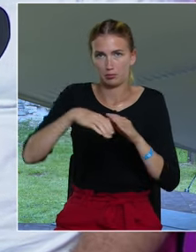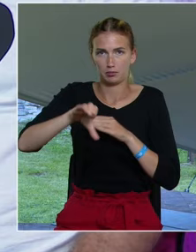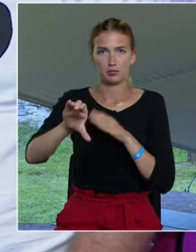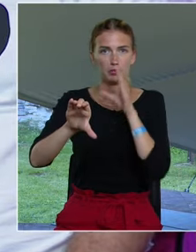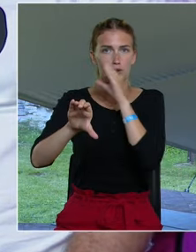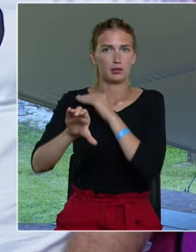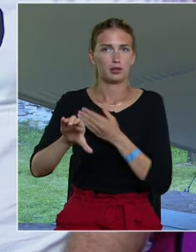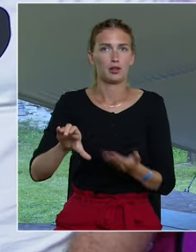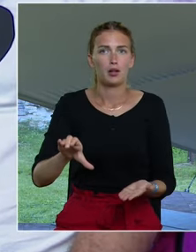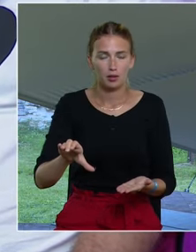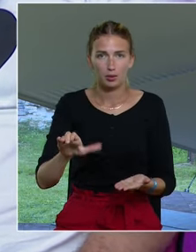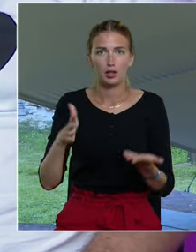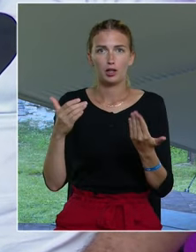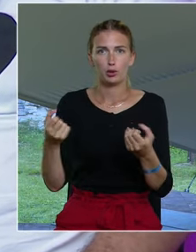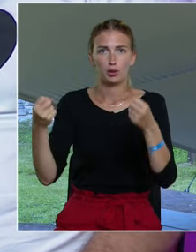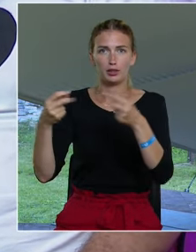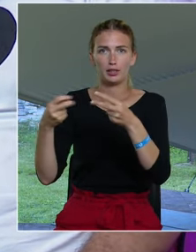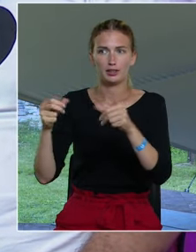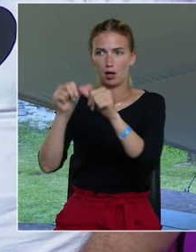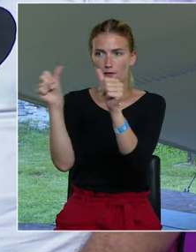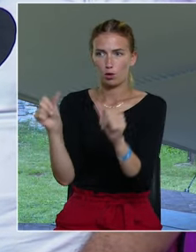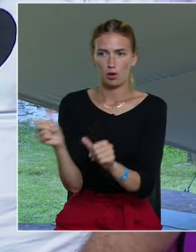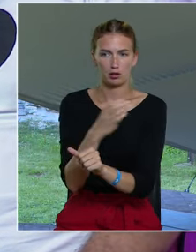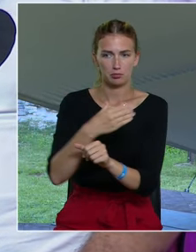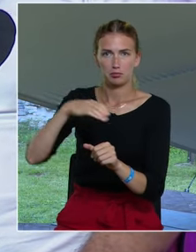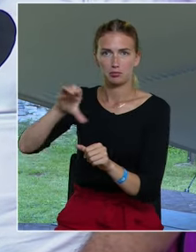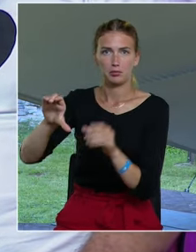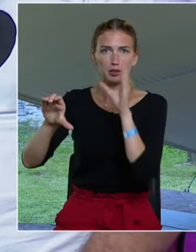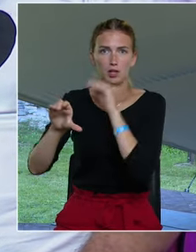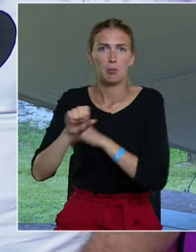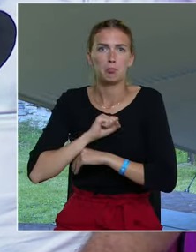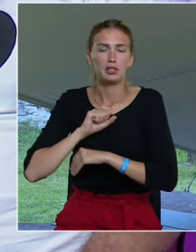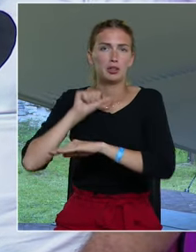able to be realized in the digital format because of the lack of constraints.